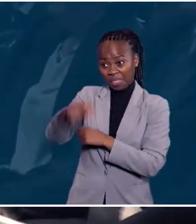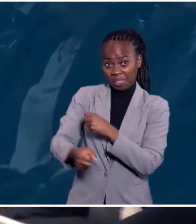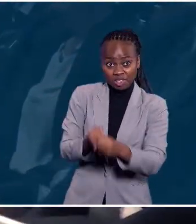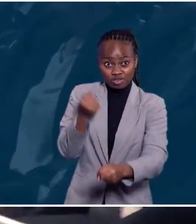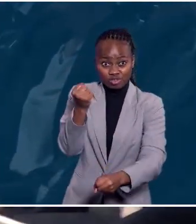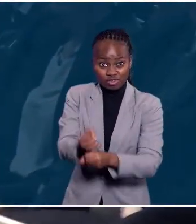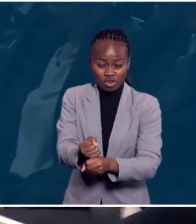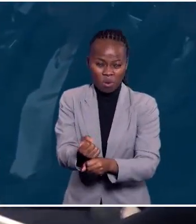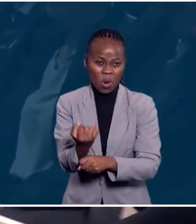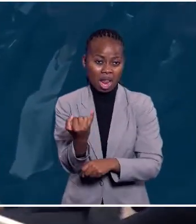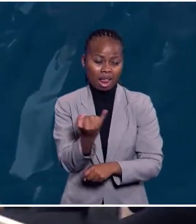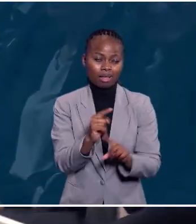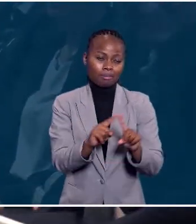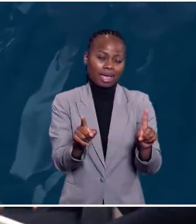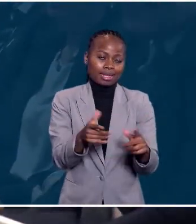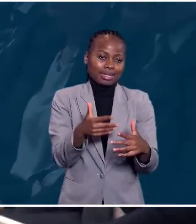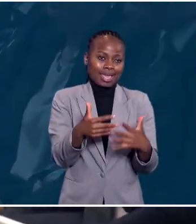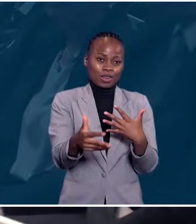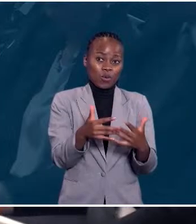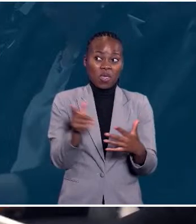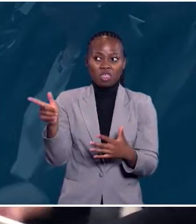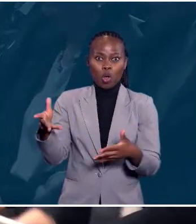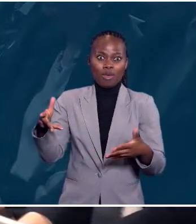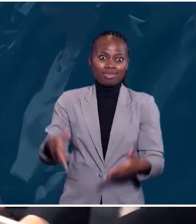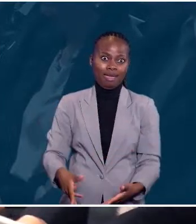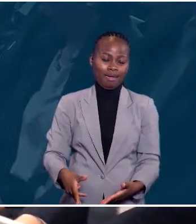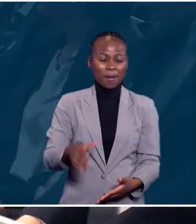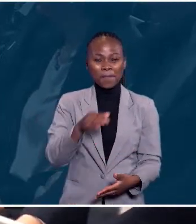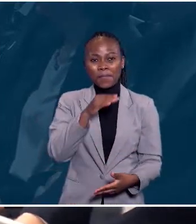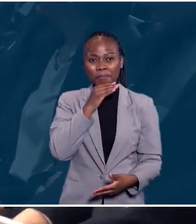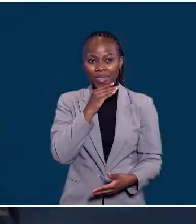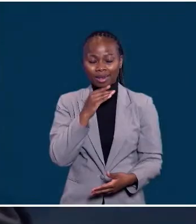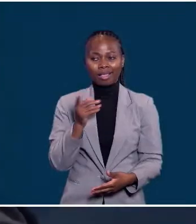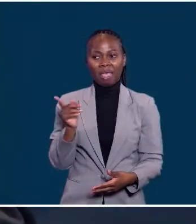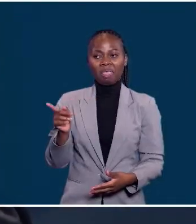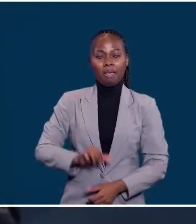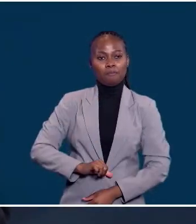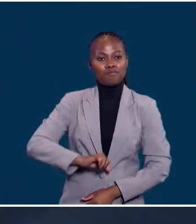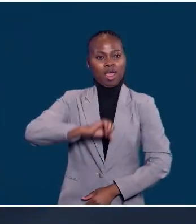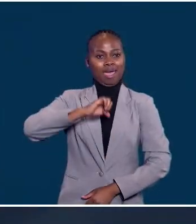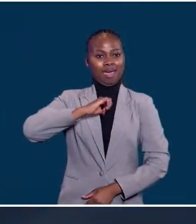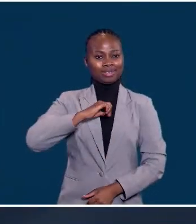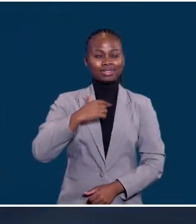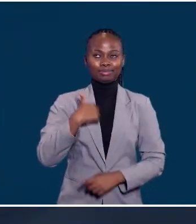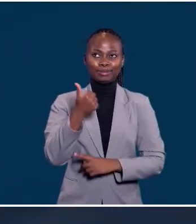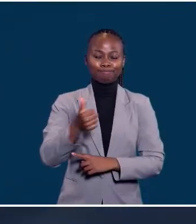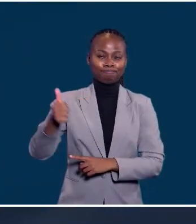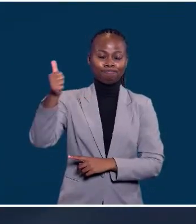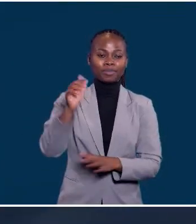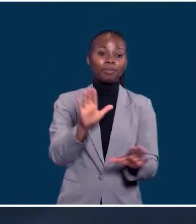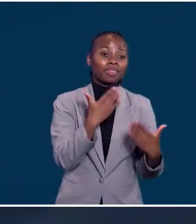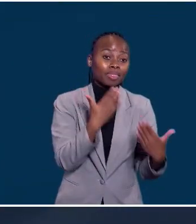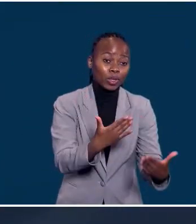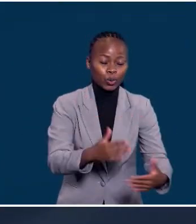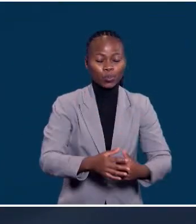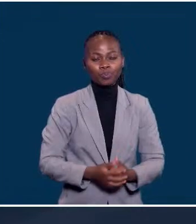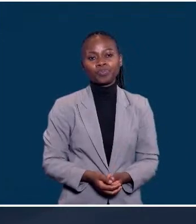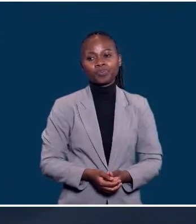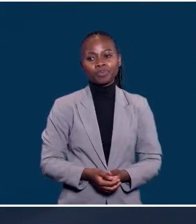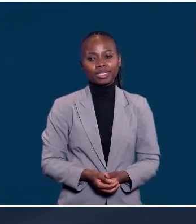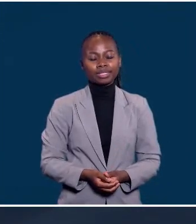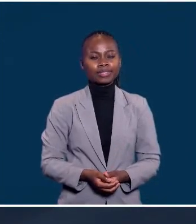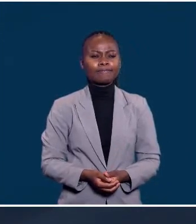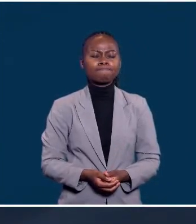But unfortunately, they are here, so they could only take pride in that. Are there any